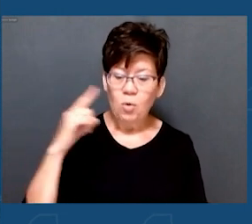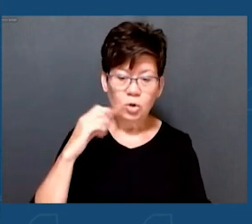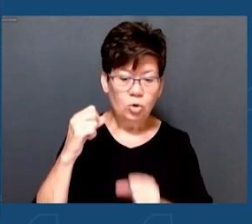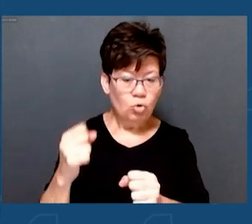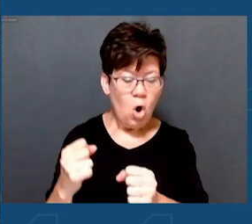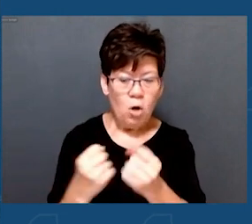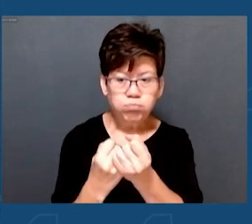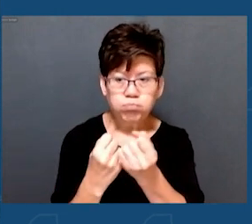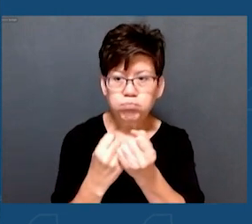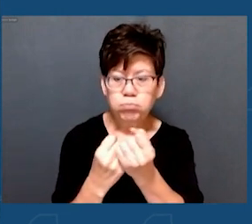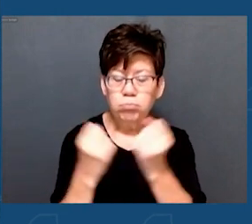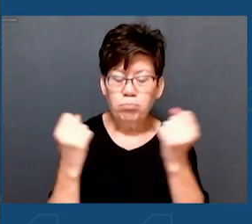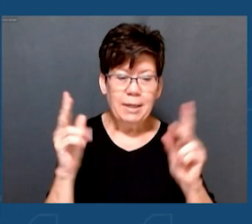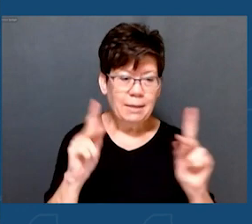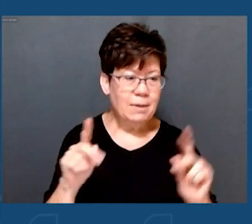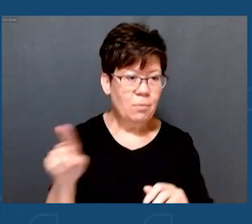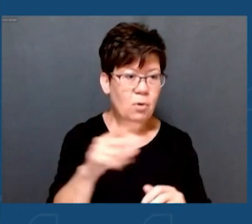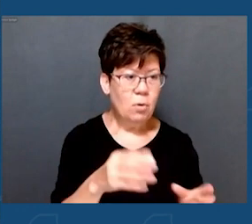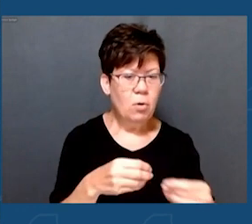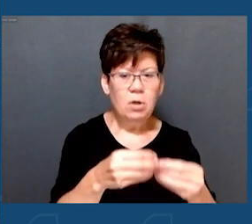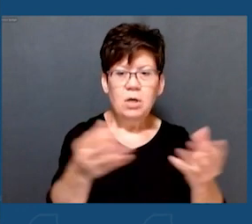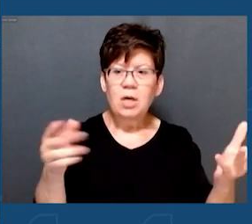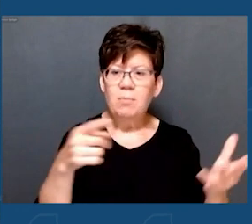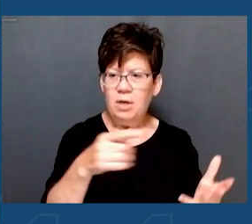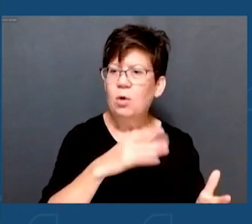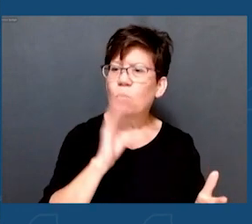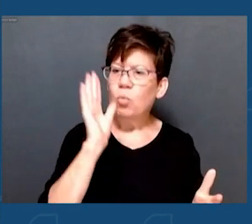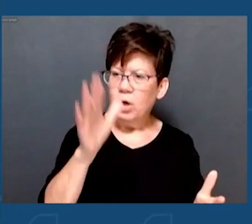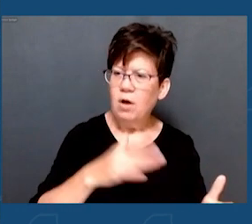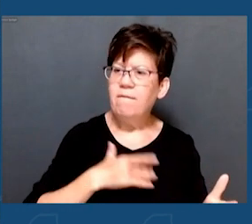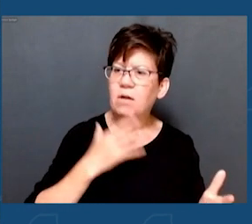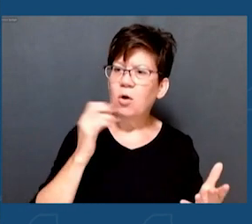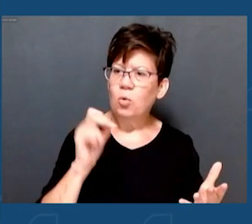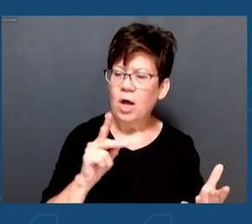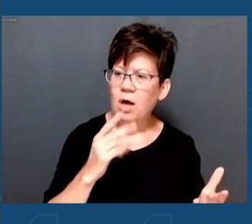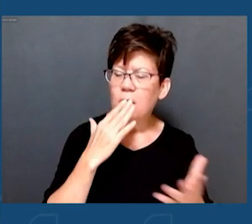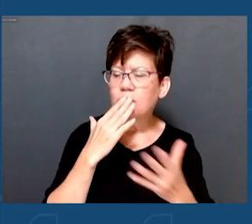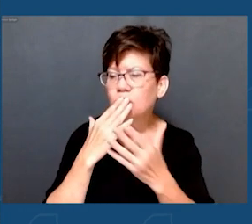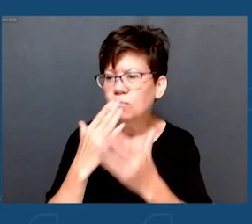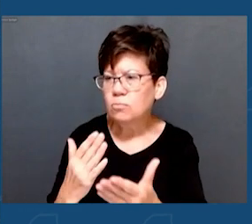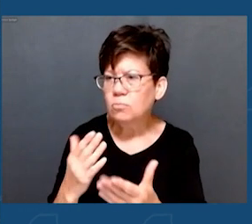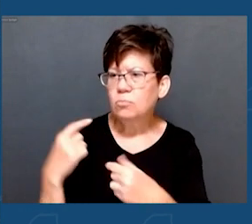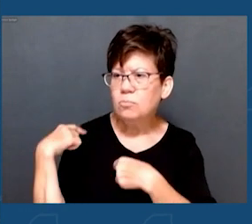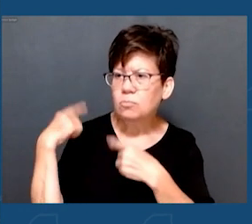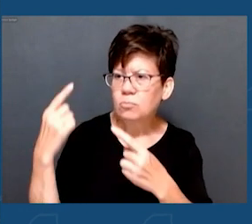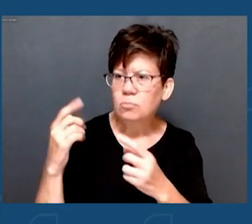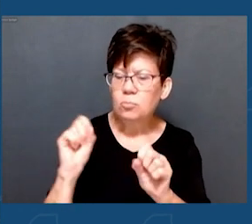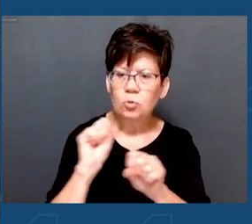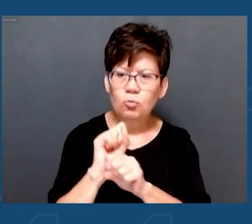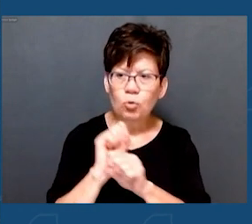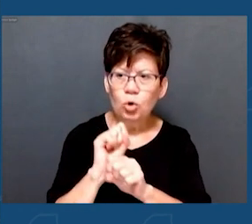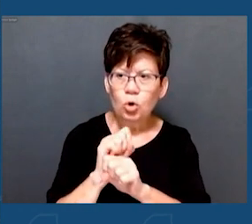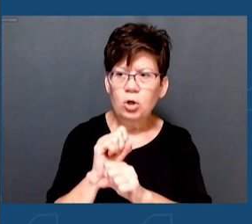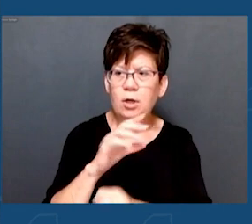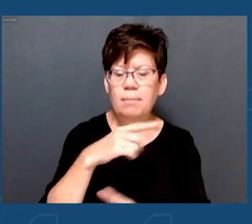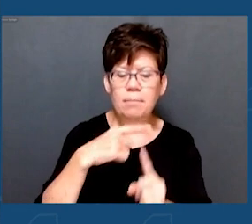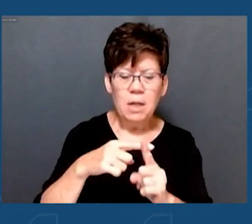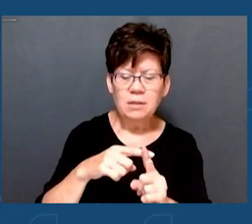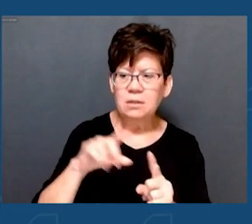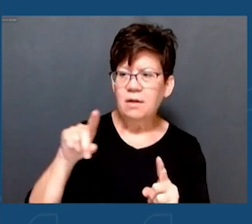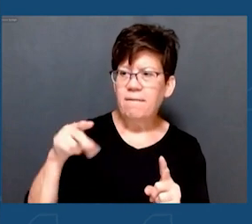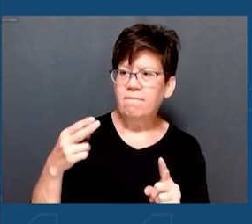and helping give people that sense they're going to be okay. So I want to thank you for what you've done in philanthropy, but even before that,